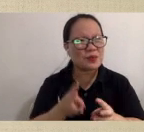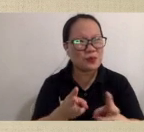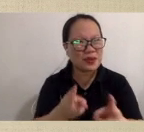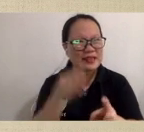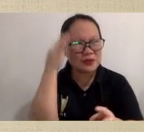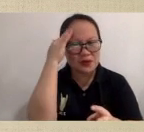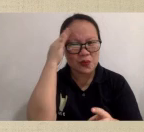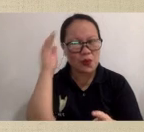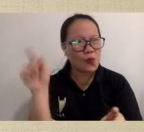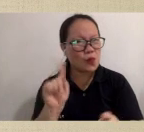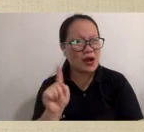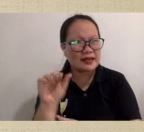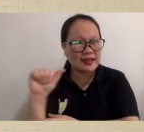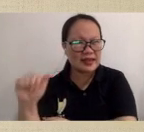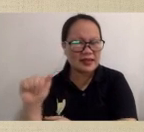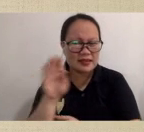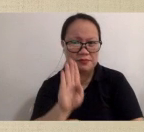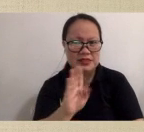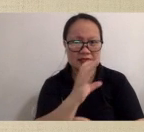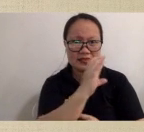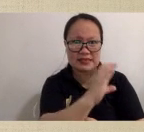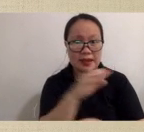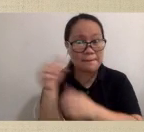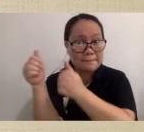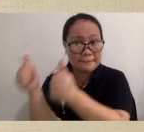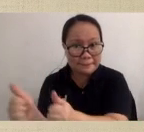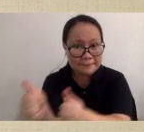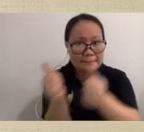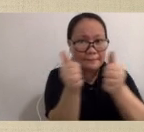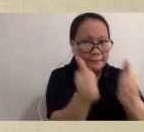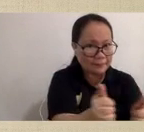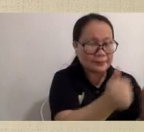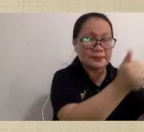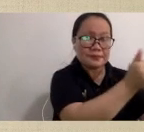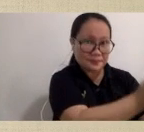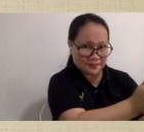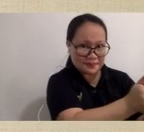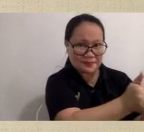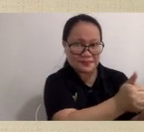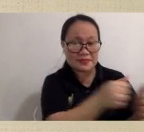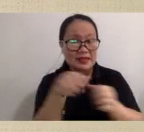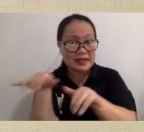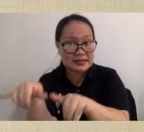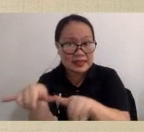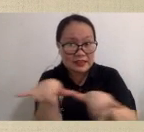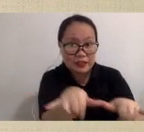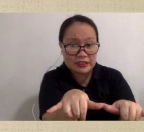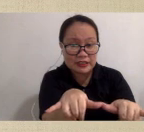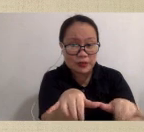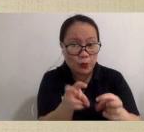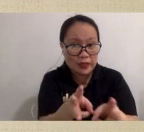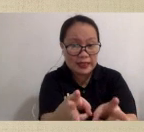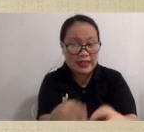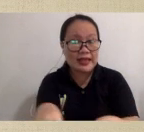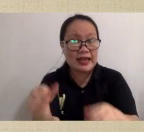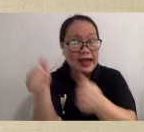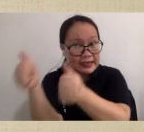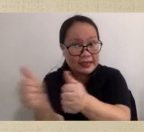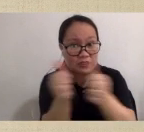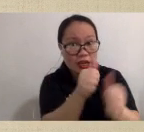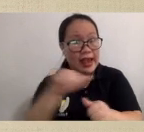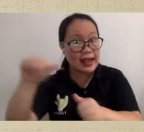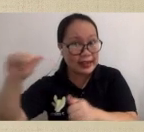a, b, and c. You have to arrange it first into standard form para makuha natin ang value ng